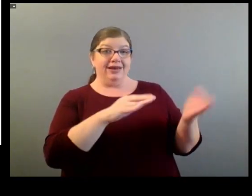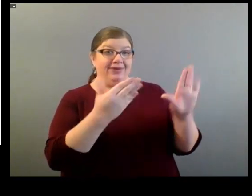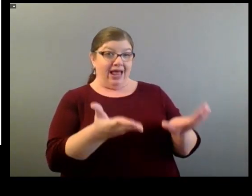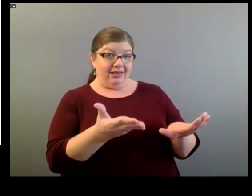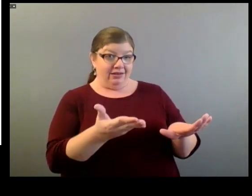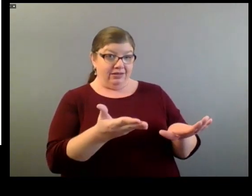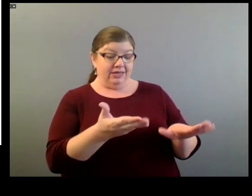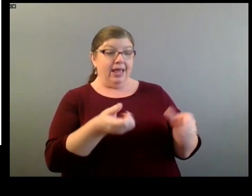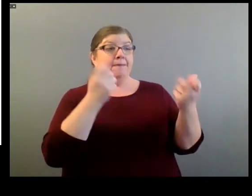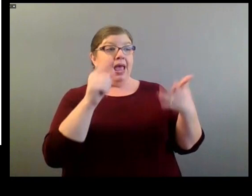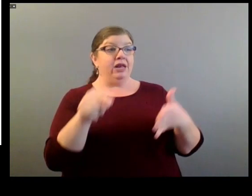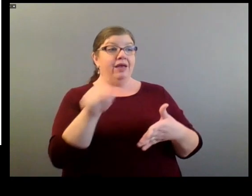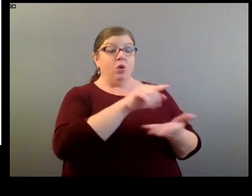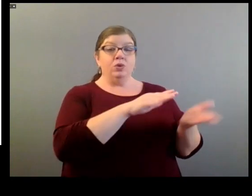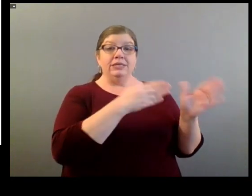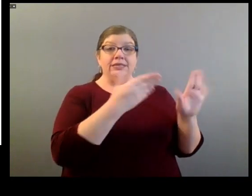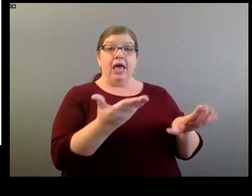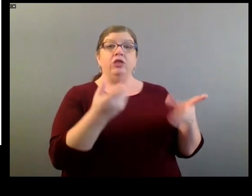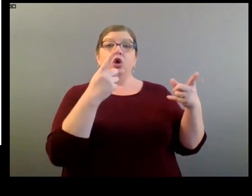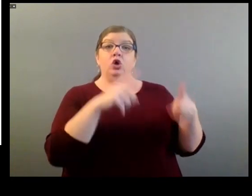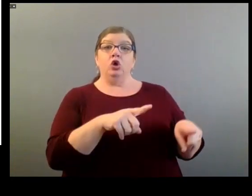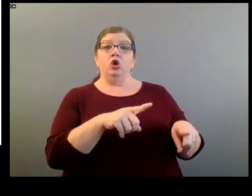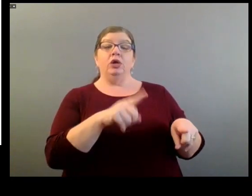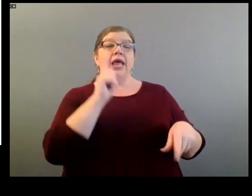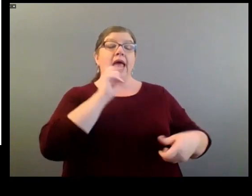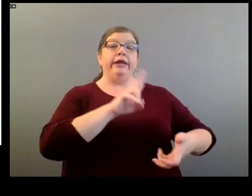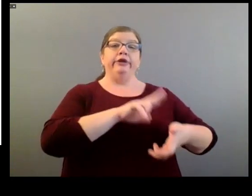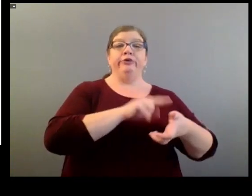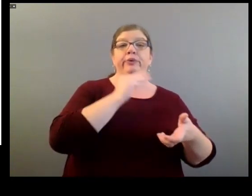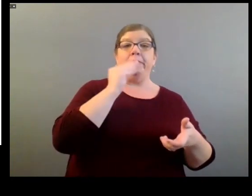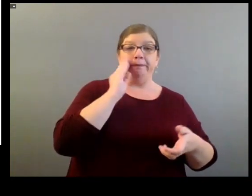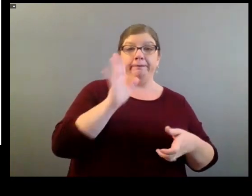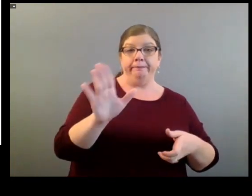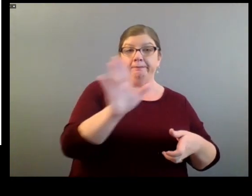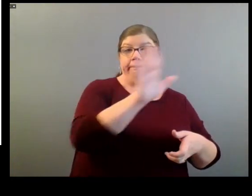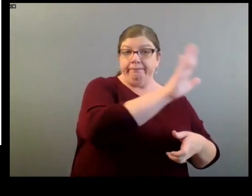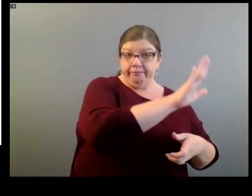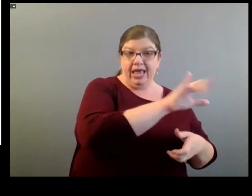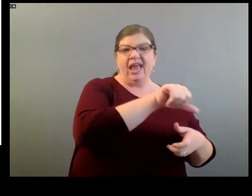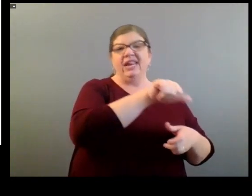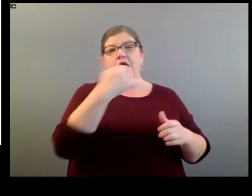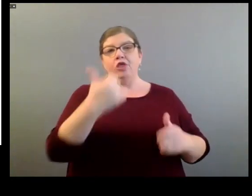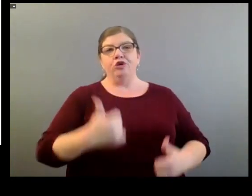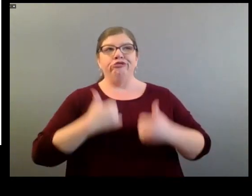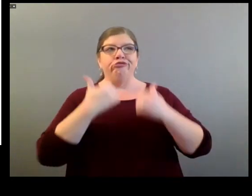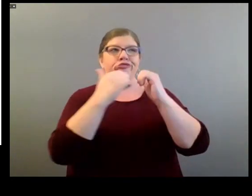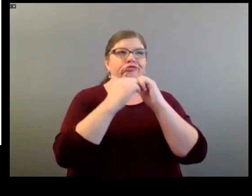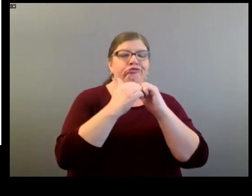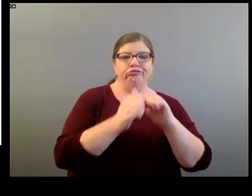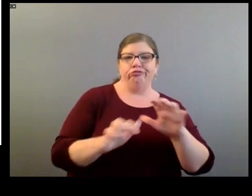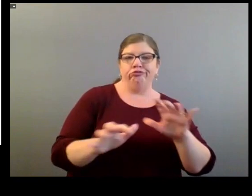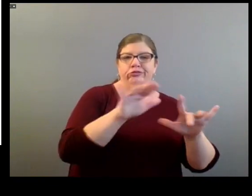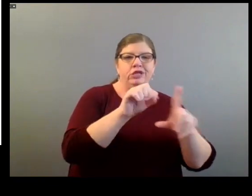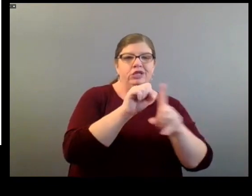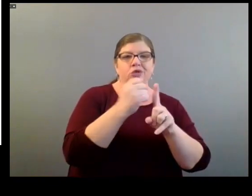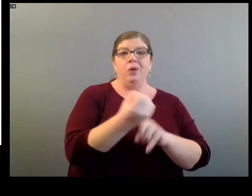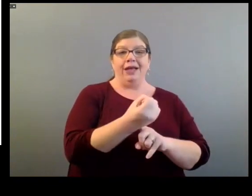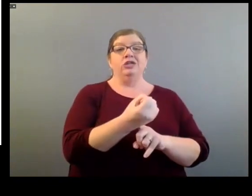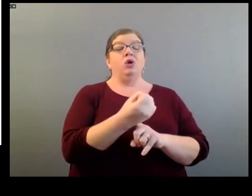Many of these deaths occurred at skilled nursing homes and other congregate care settings, which have been